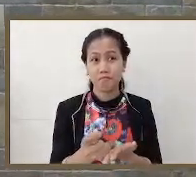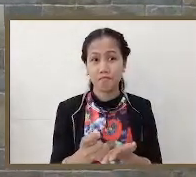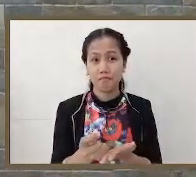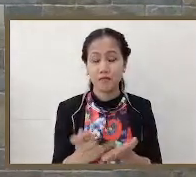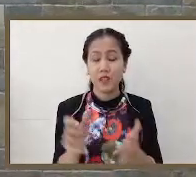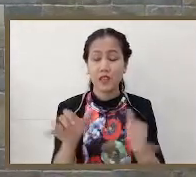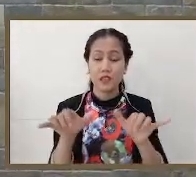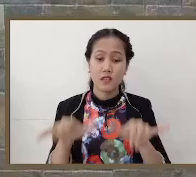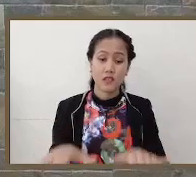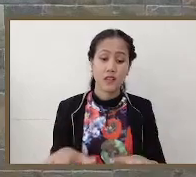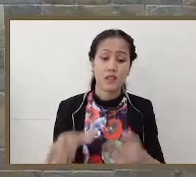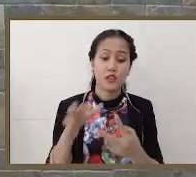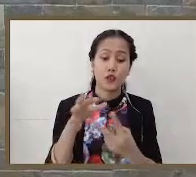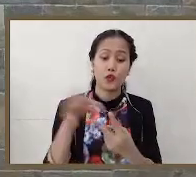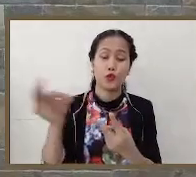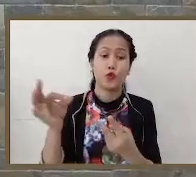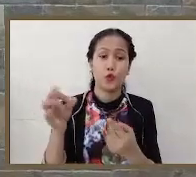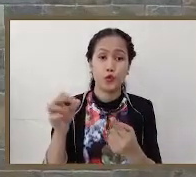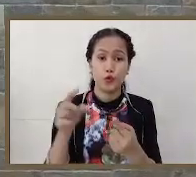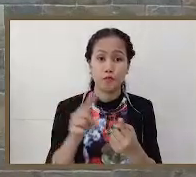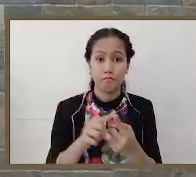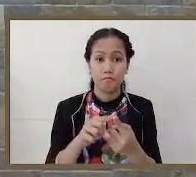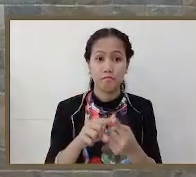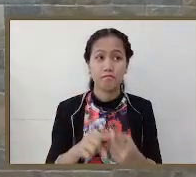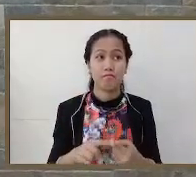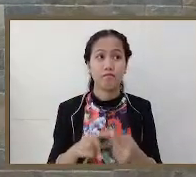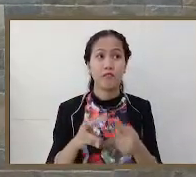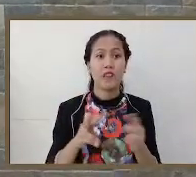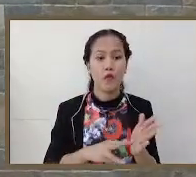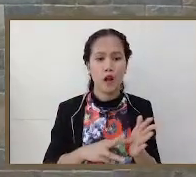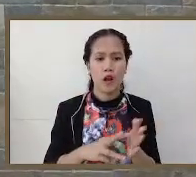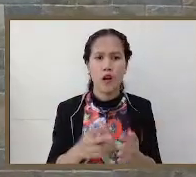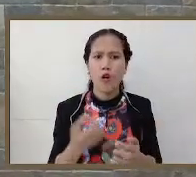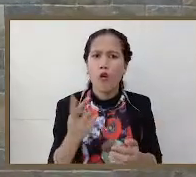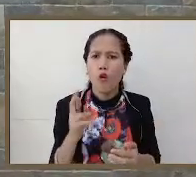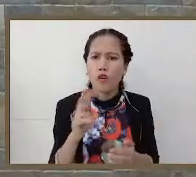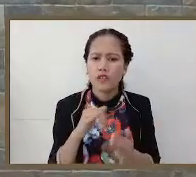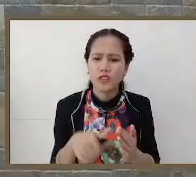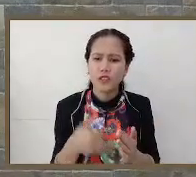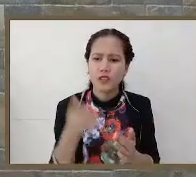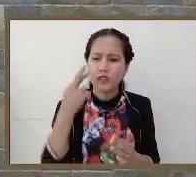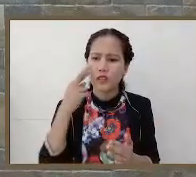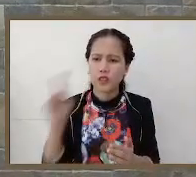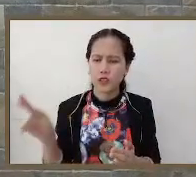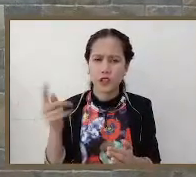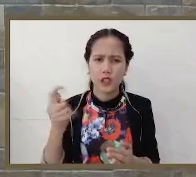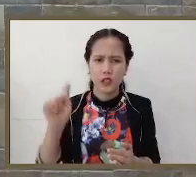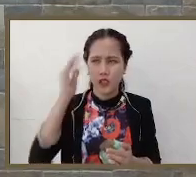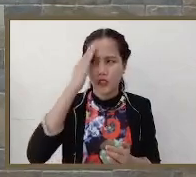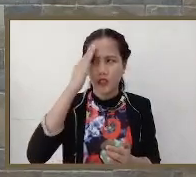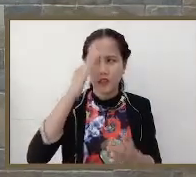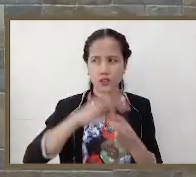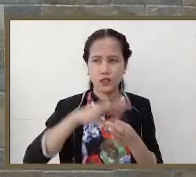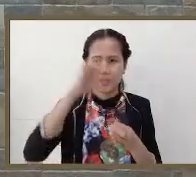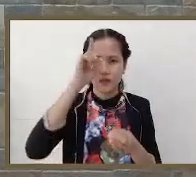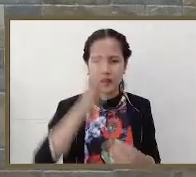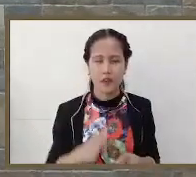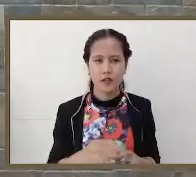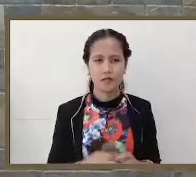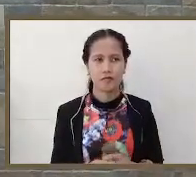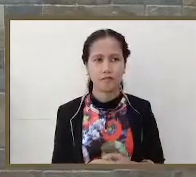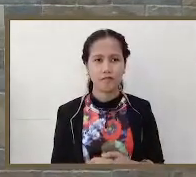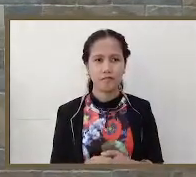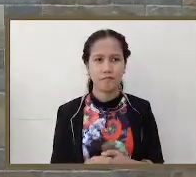sin willfully, and that is willfully rejecting the knowledge of God. Ano sabi ng Biblia? There